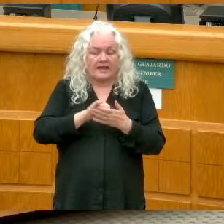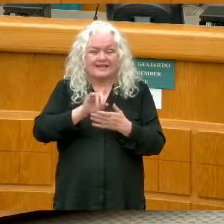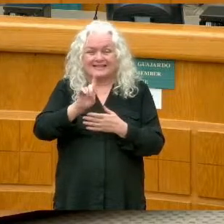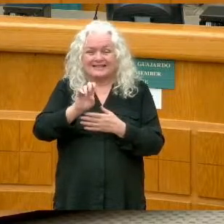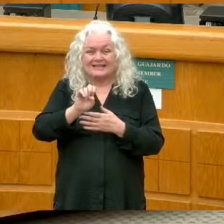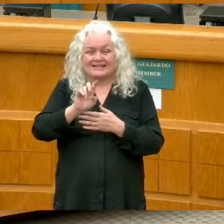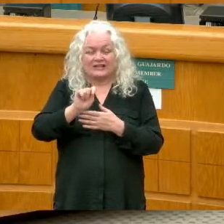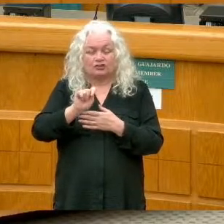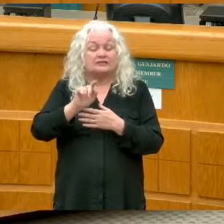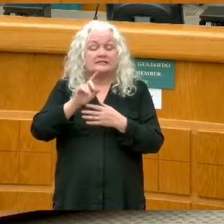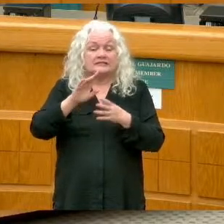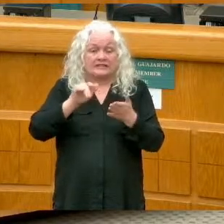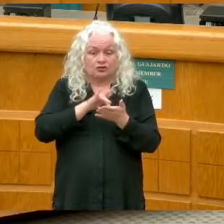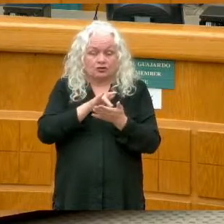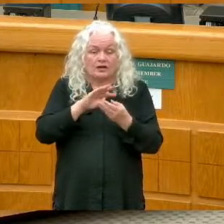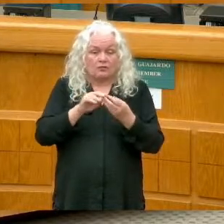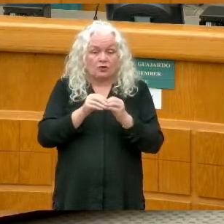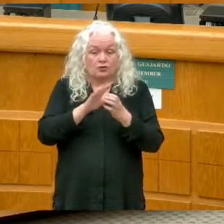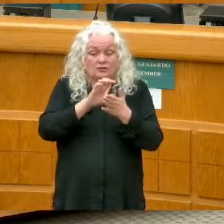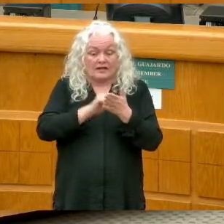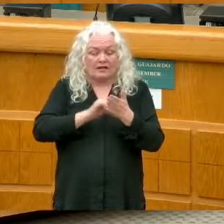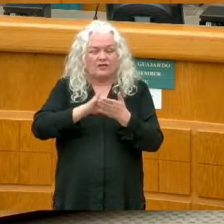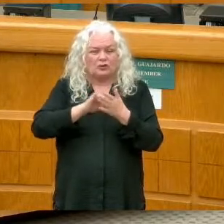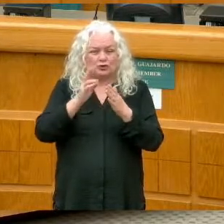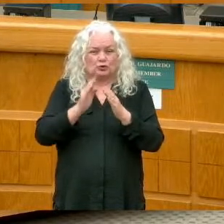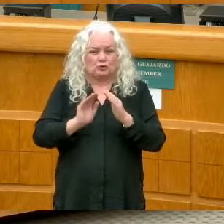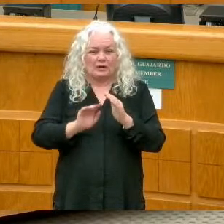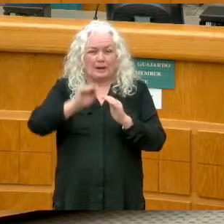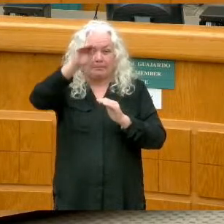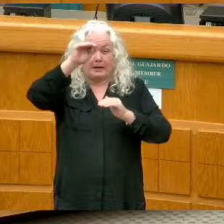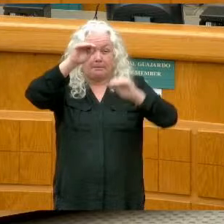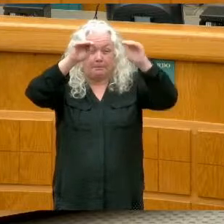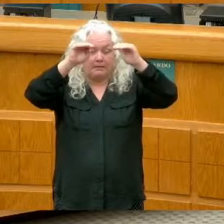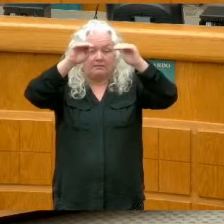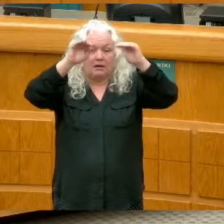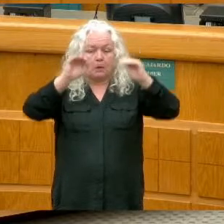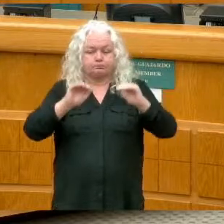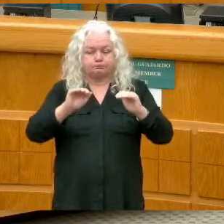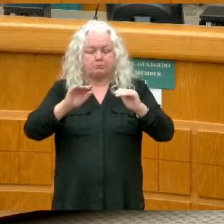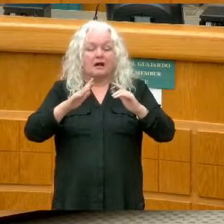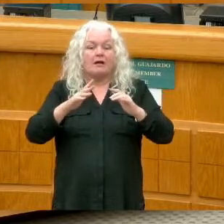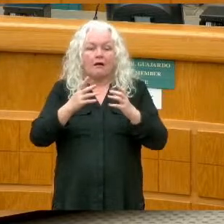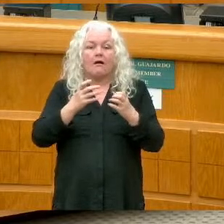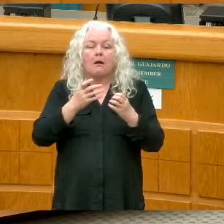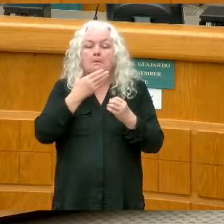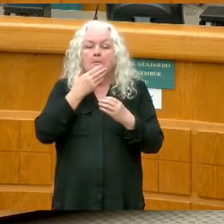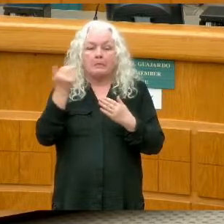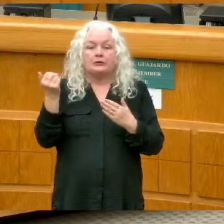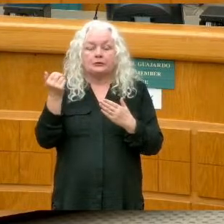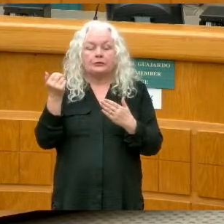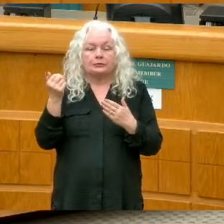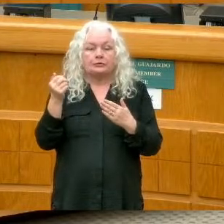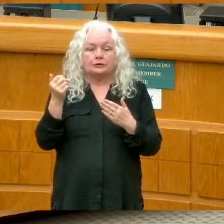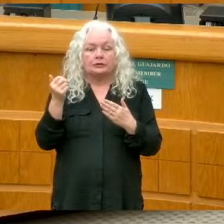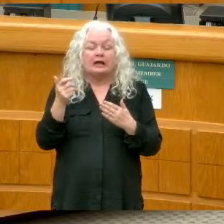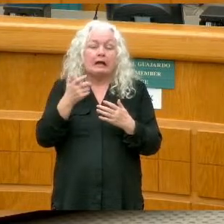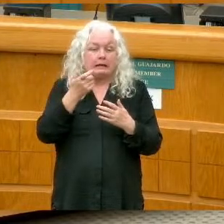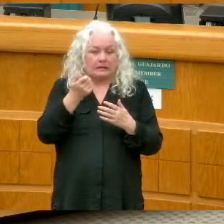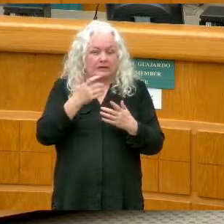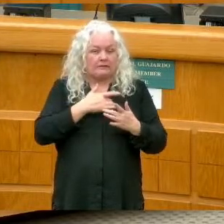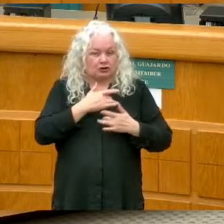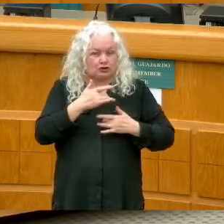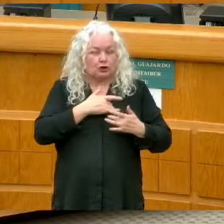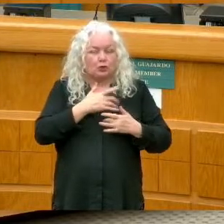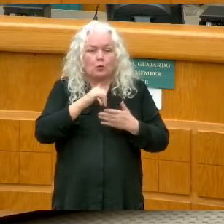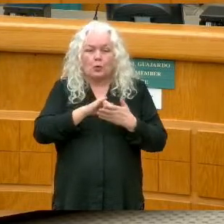numbers. But if you take out those two spikes, you can see that our numbers are looking a lot better. They're still a little bit concerned. We want to be